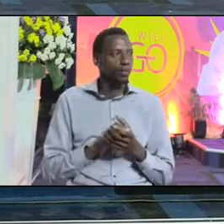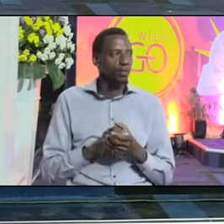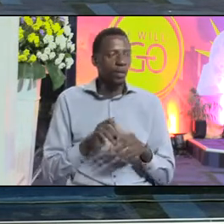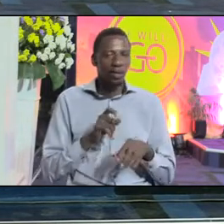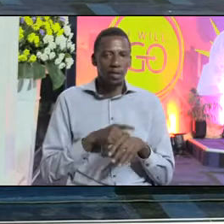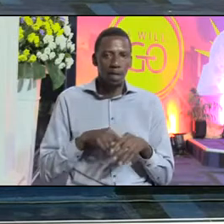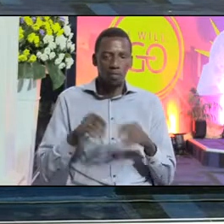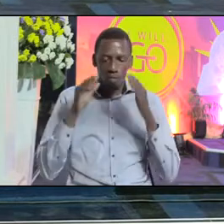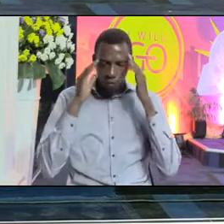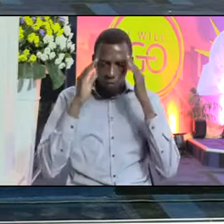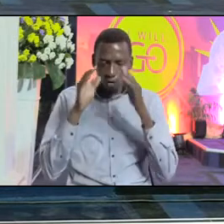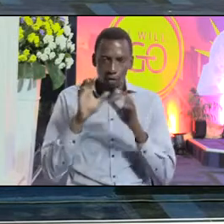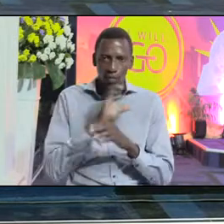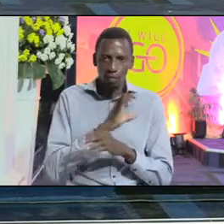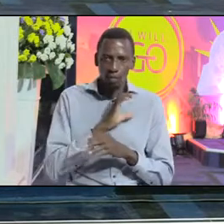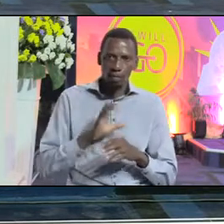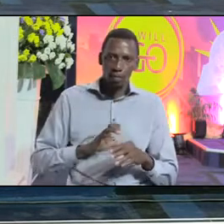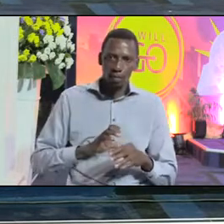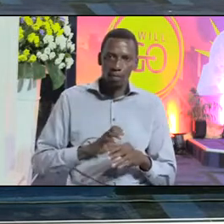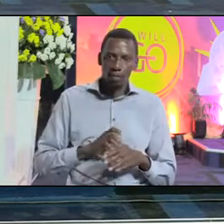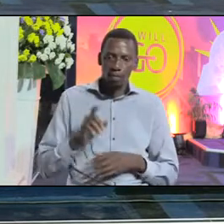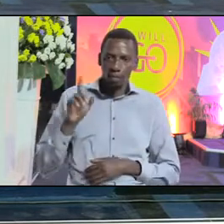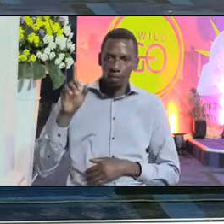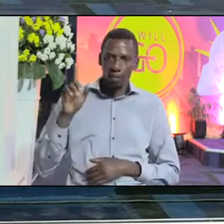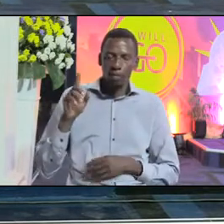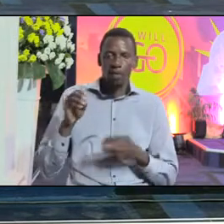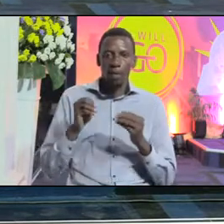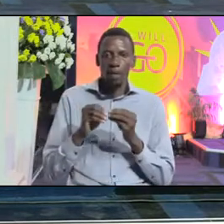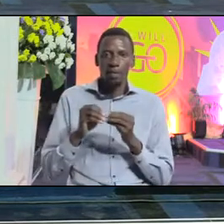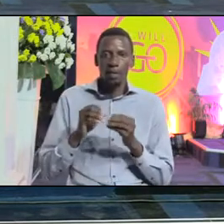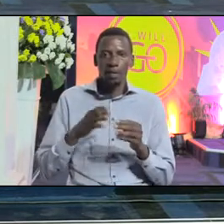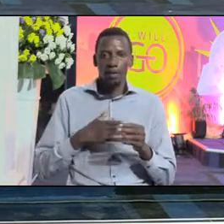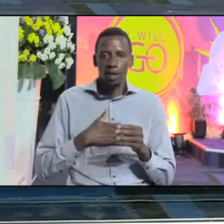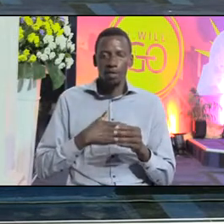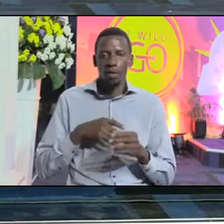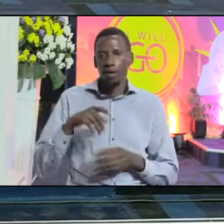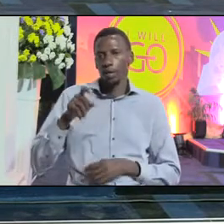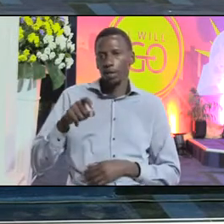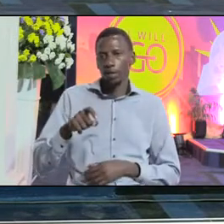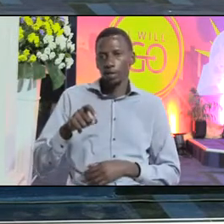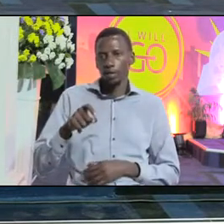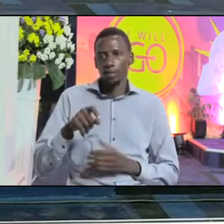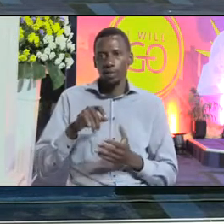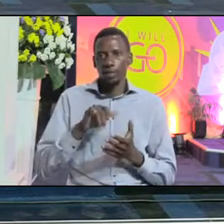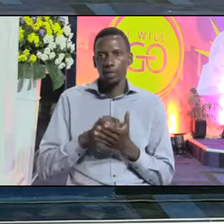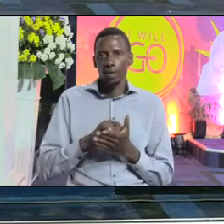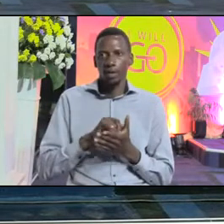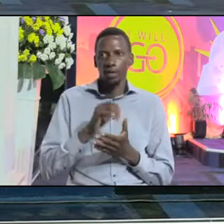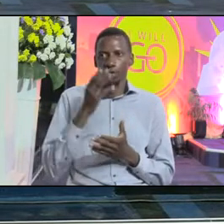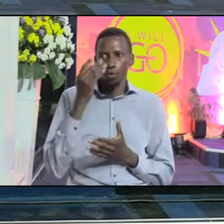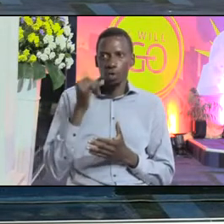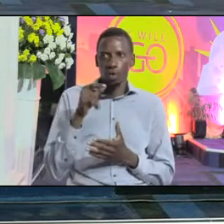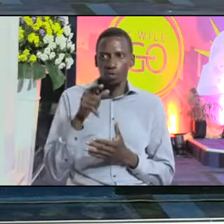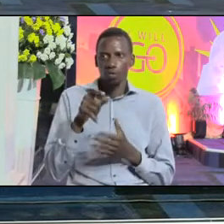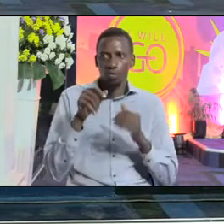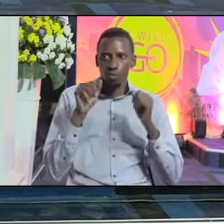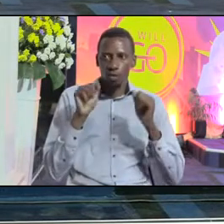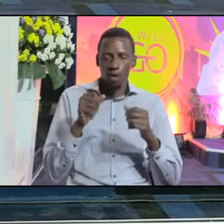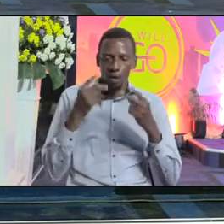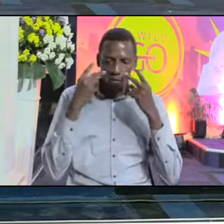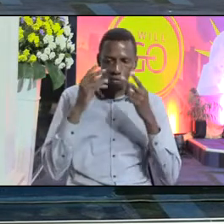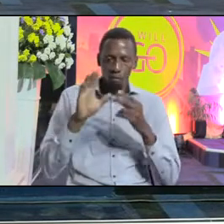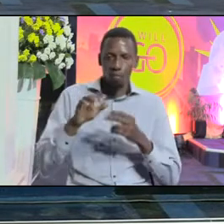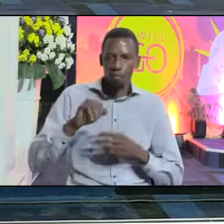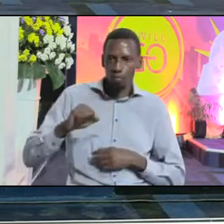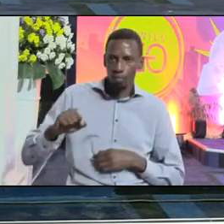as we look to Christ, Christ meets our need. And that is why you can look to your